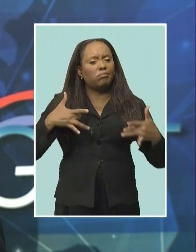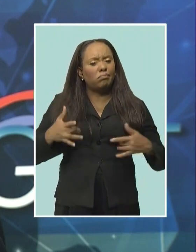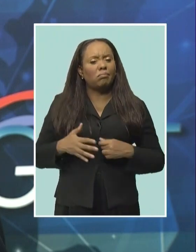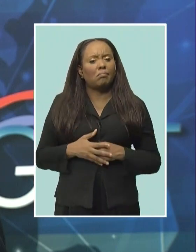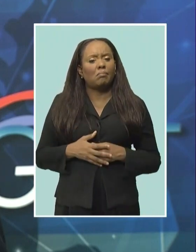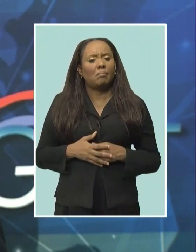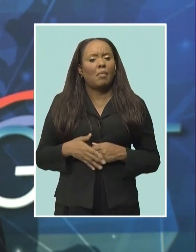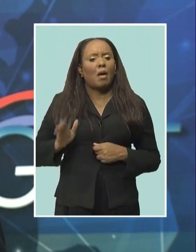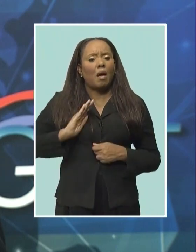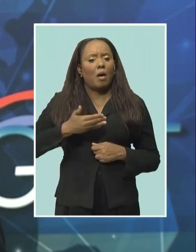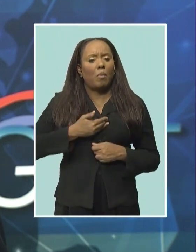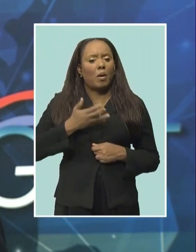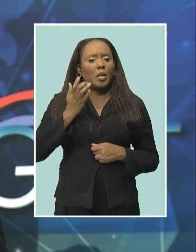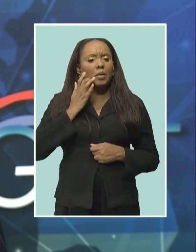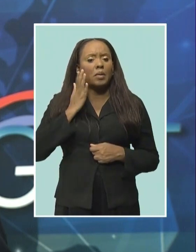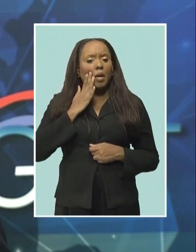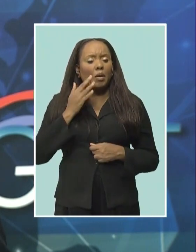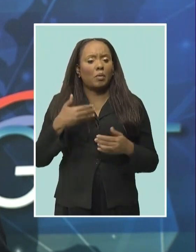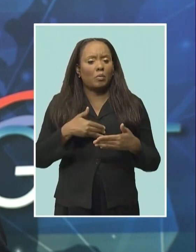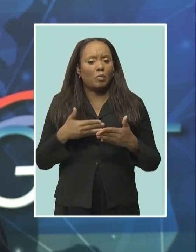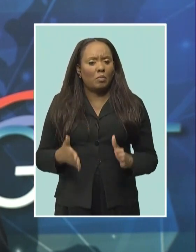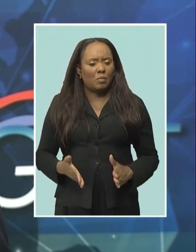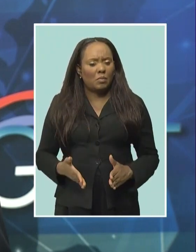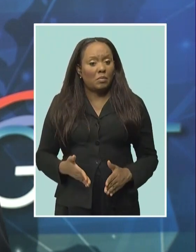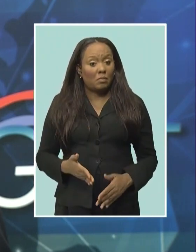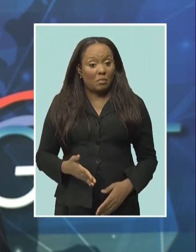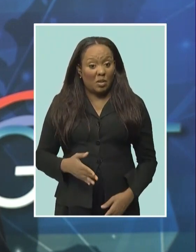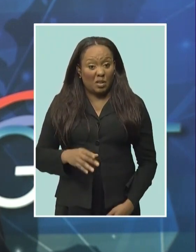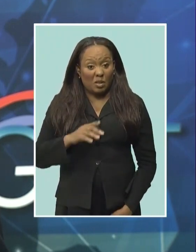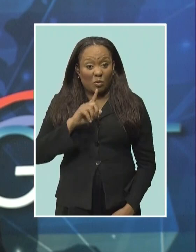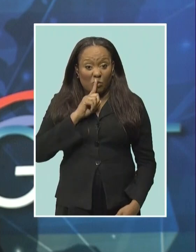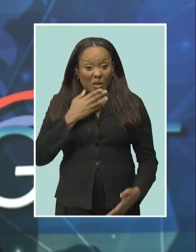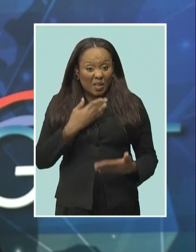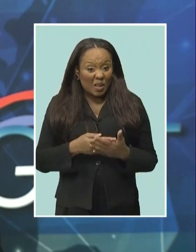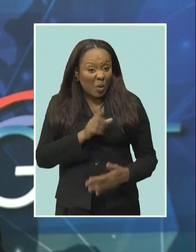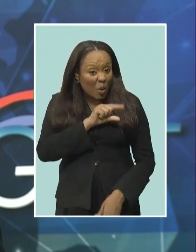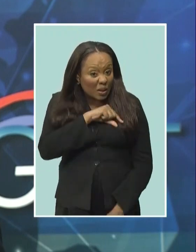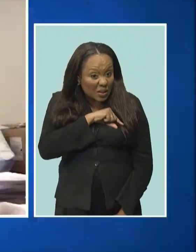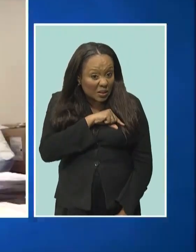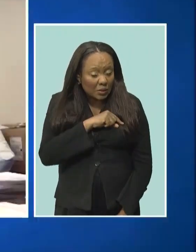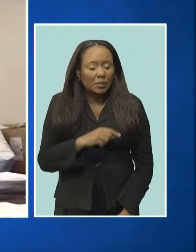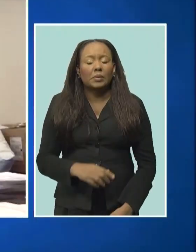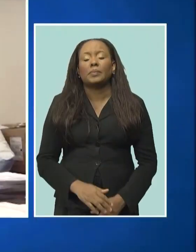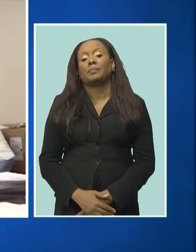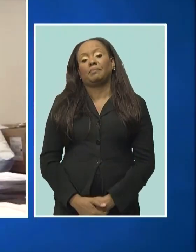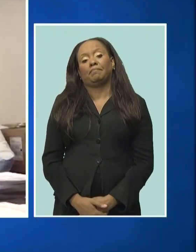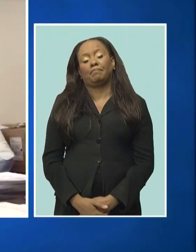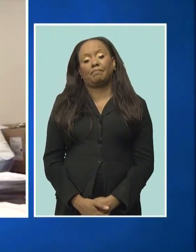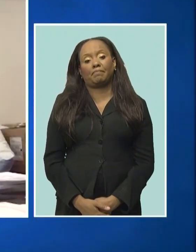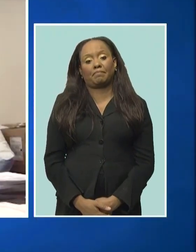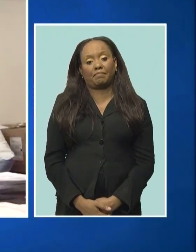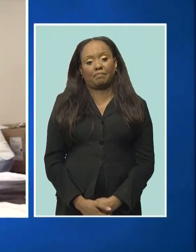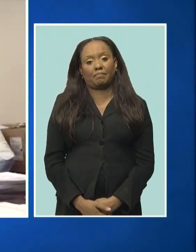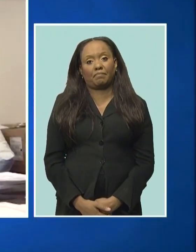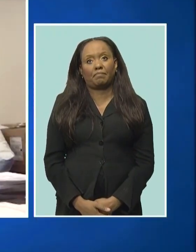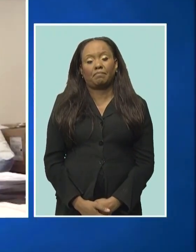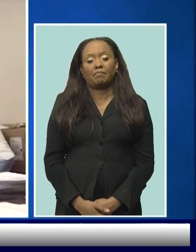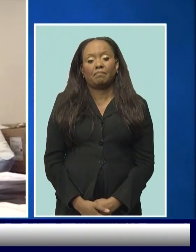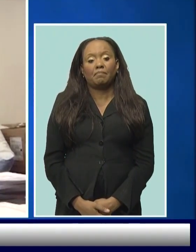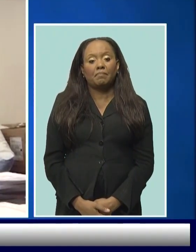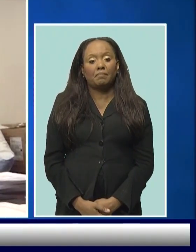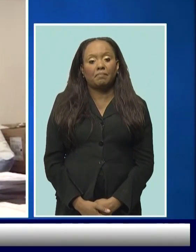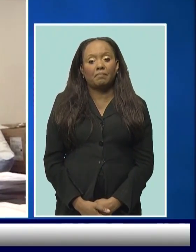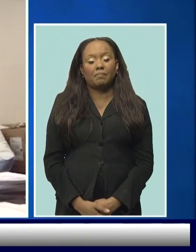in Barbados. That, he says, has been addressed. There was a period of time when there was a talk about some form